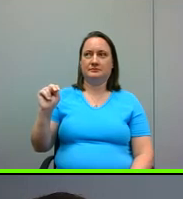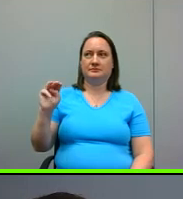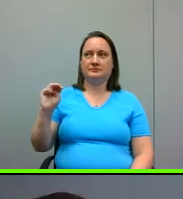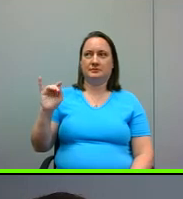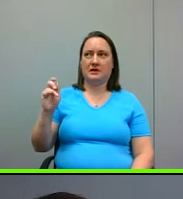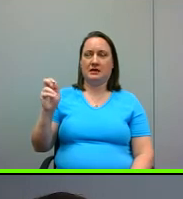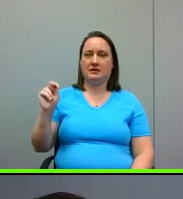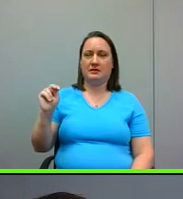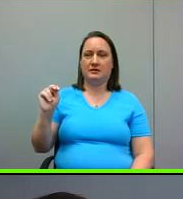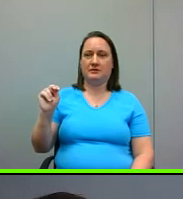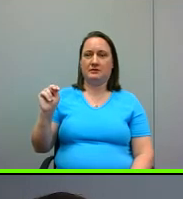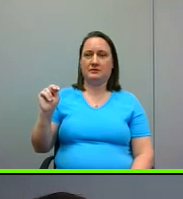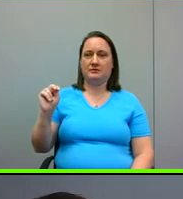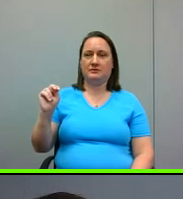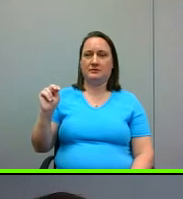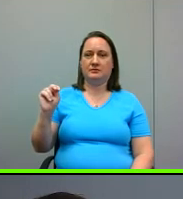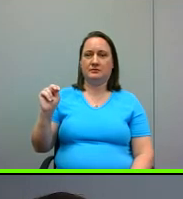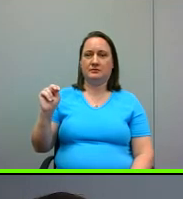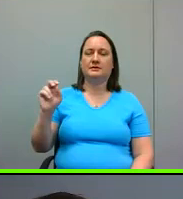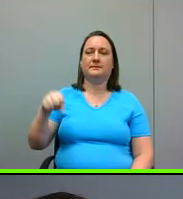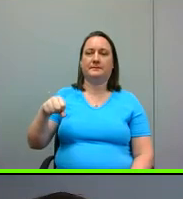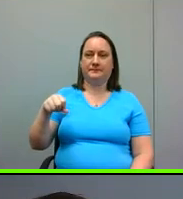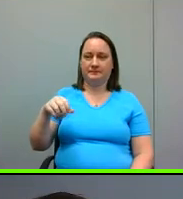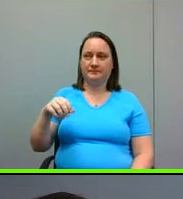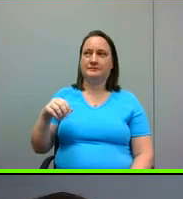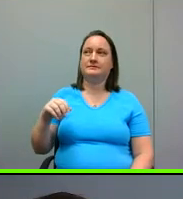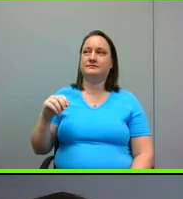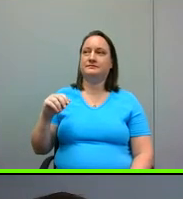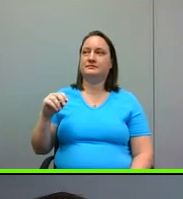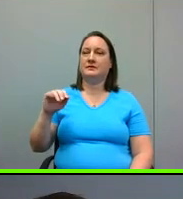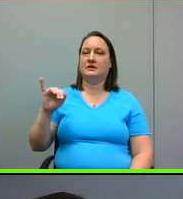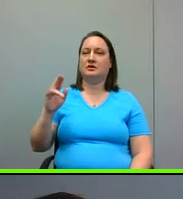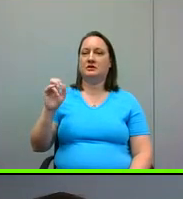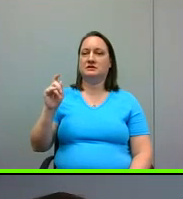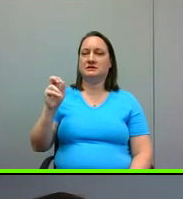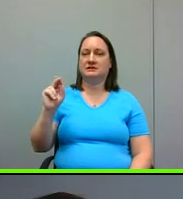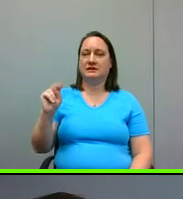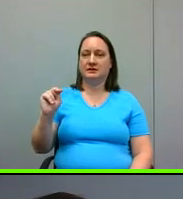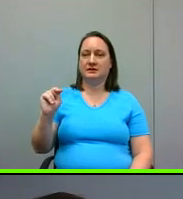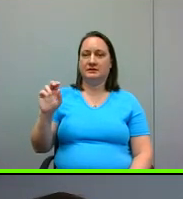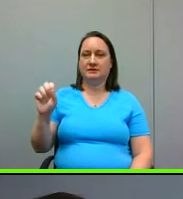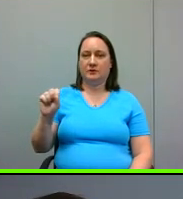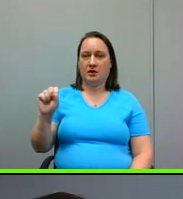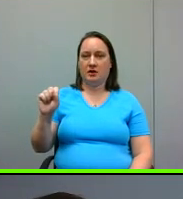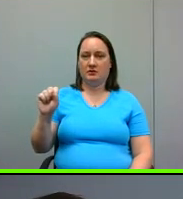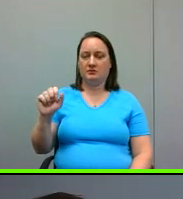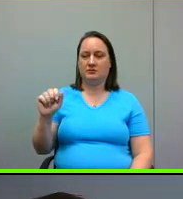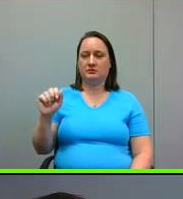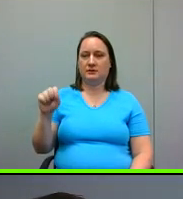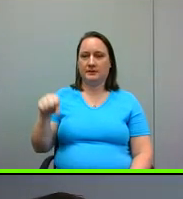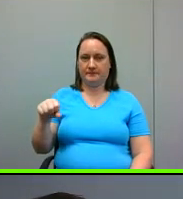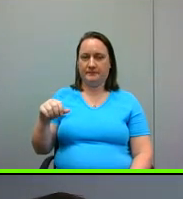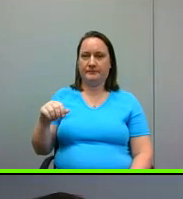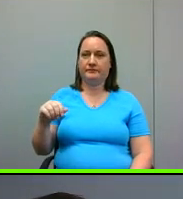Madeline Nunnally. Yes. All right, Justin Spurlock,